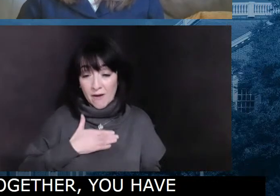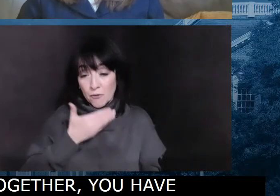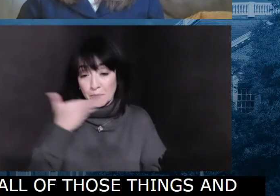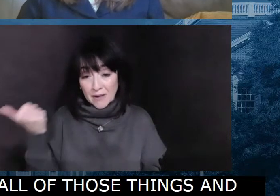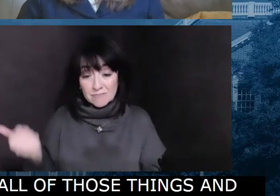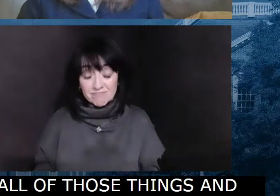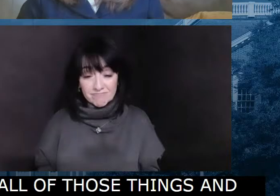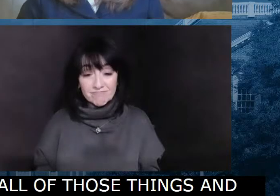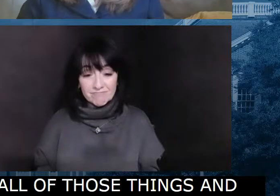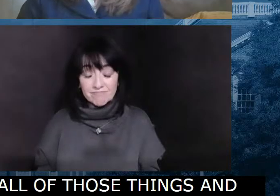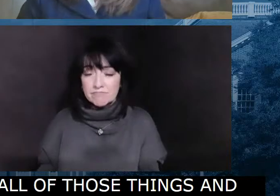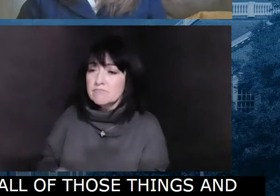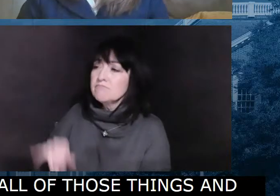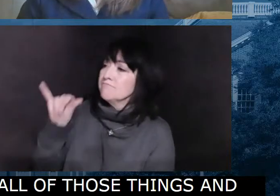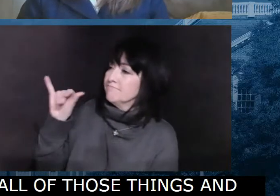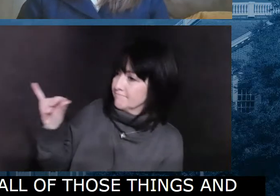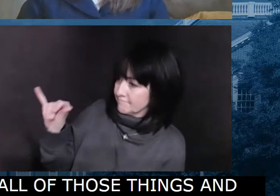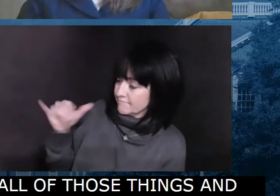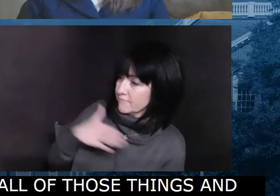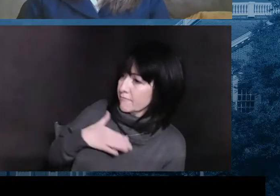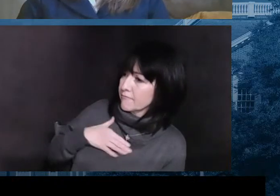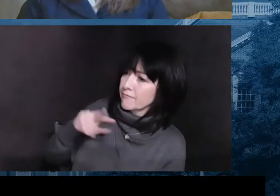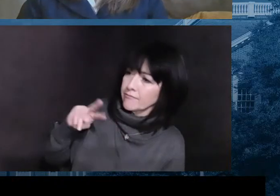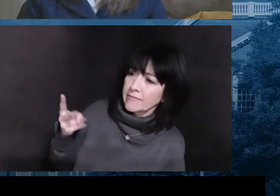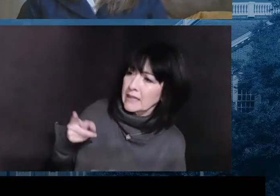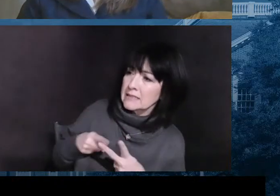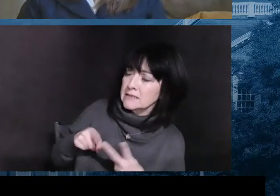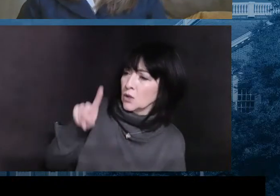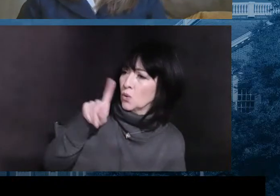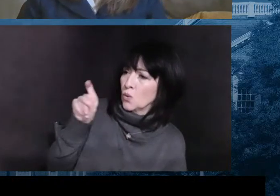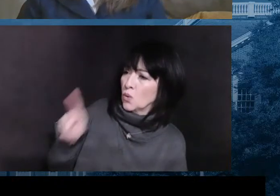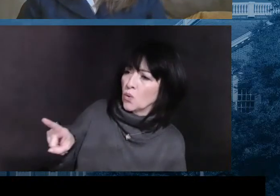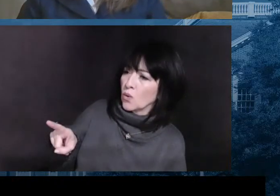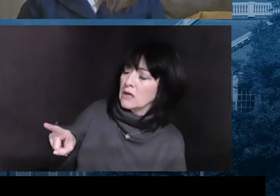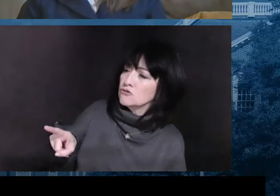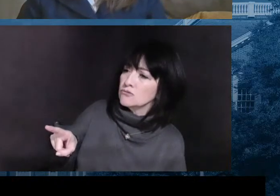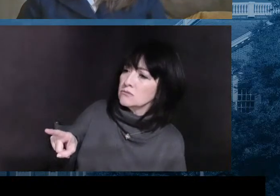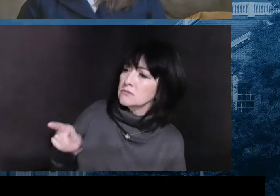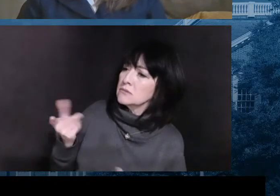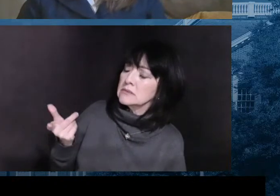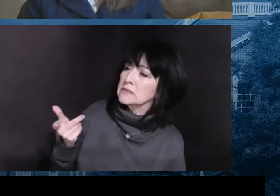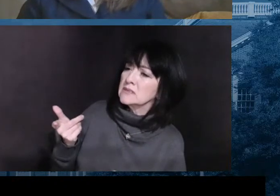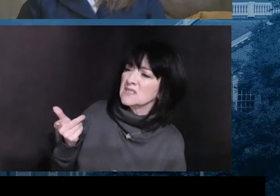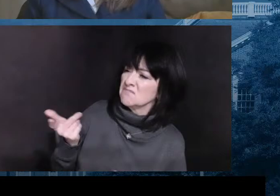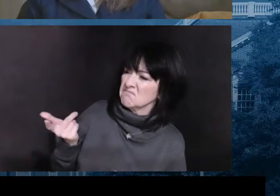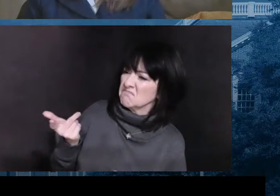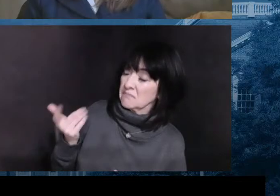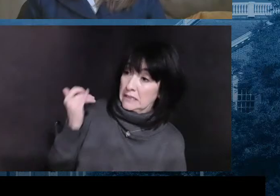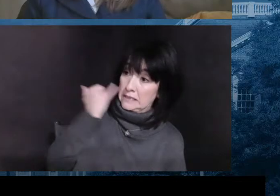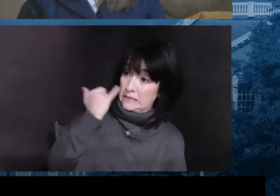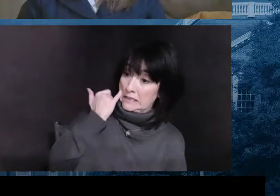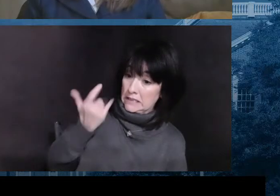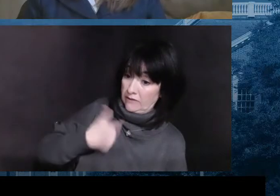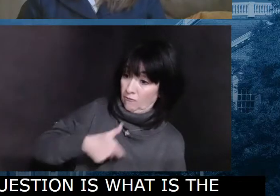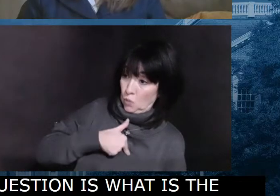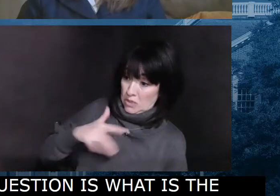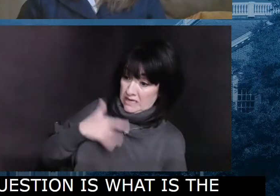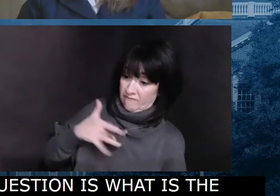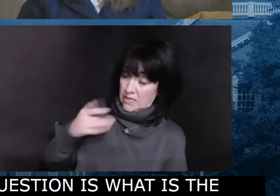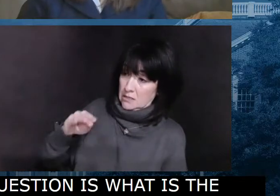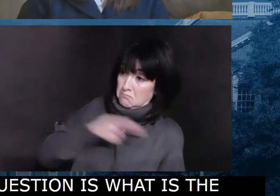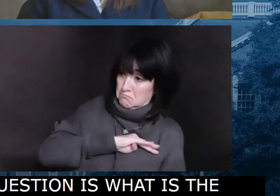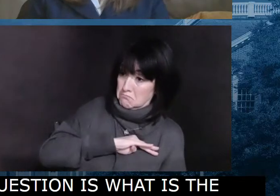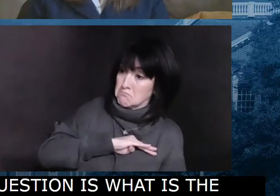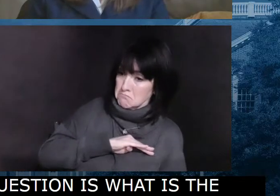second question is, what is the number of people that we need to get vaccinated to reach herd immunity, if that is a goal of